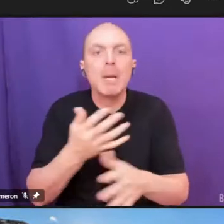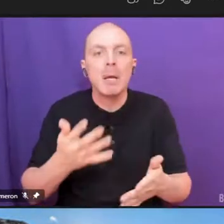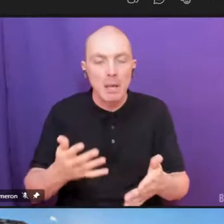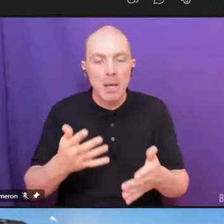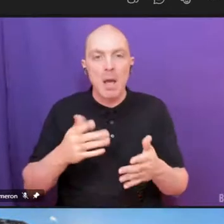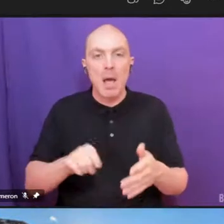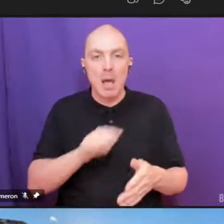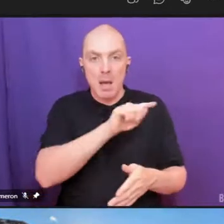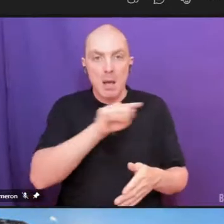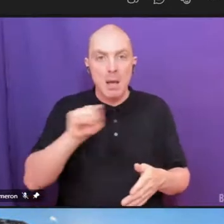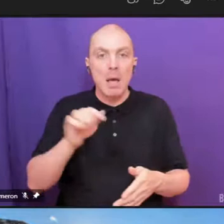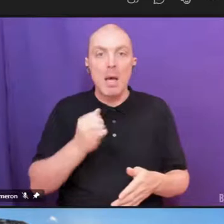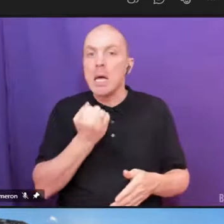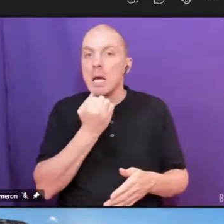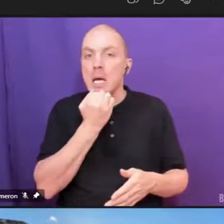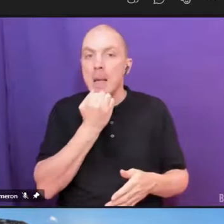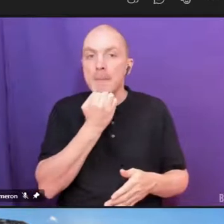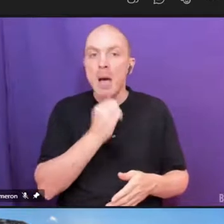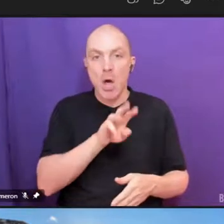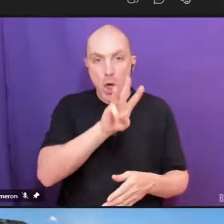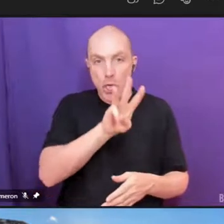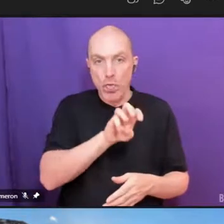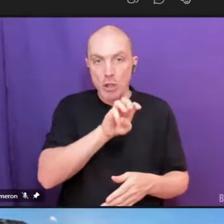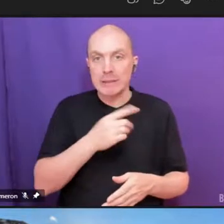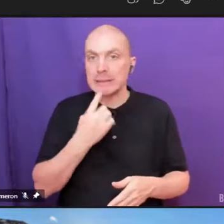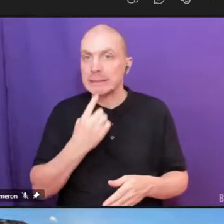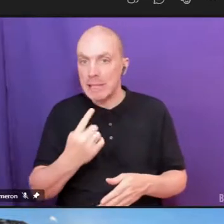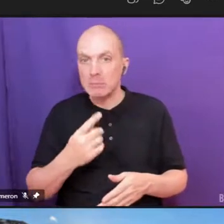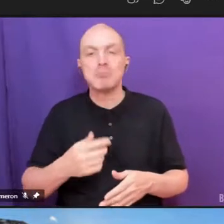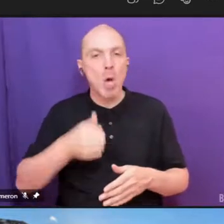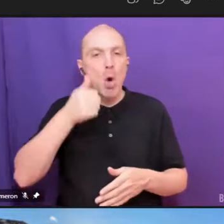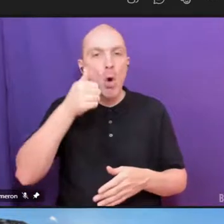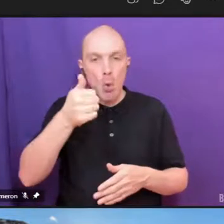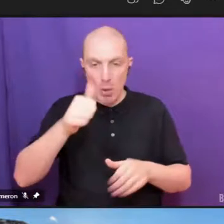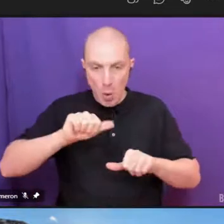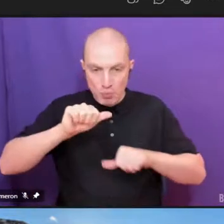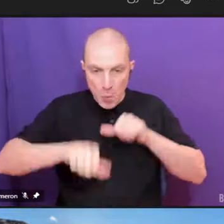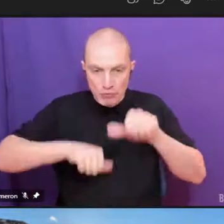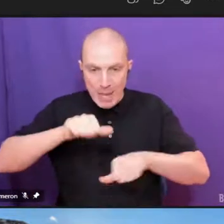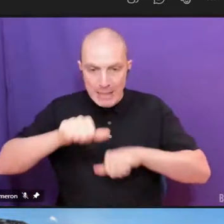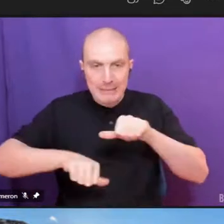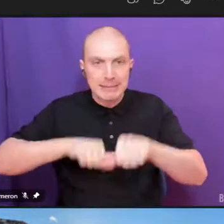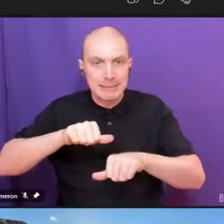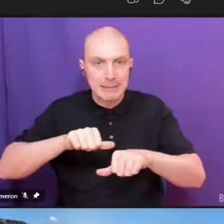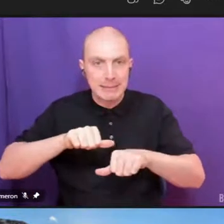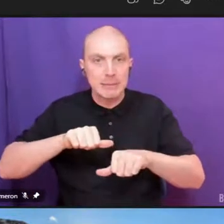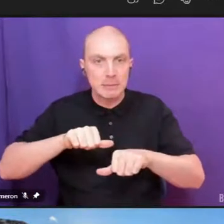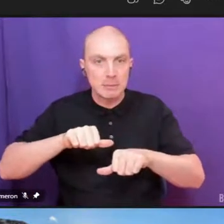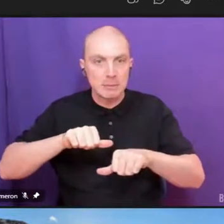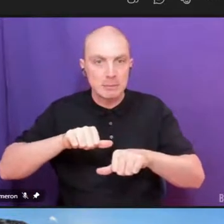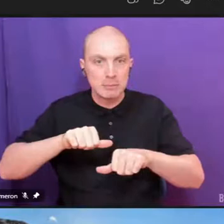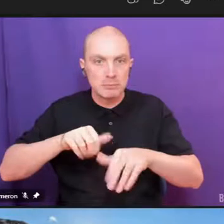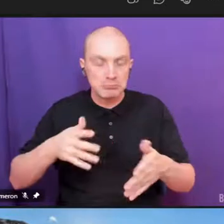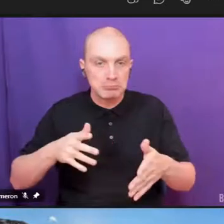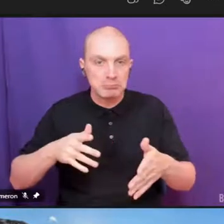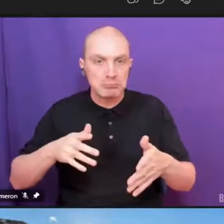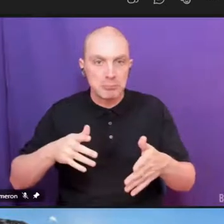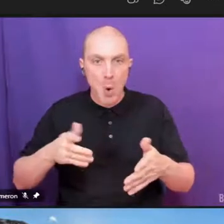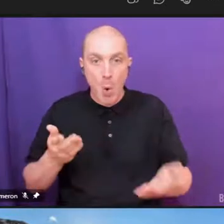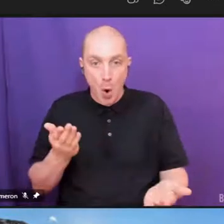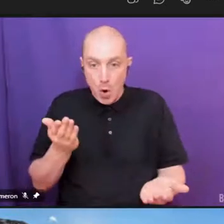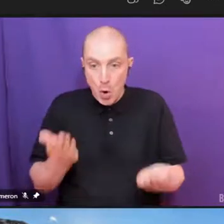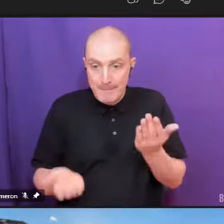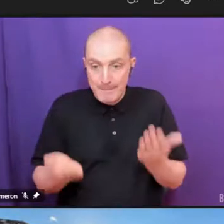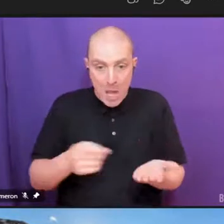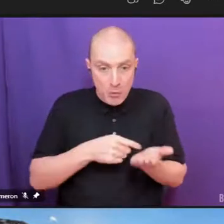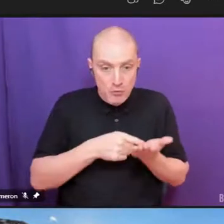the Council has made good progress with the recommendations. We will continue to monitor its progress against these as part of our